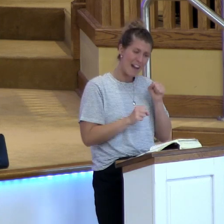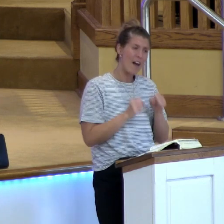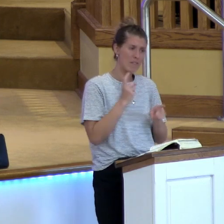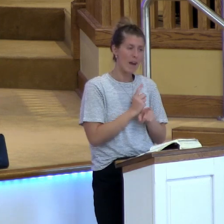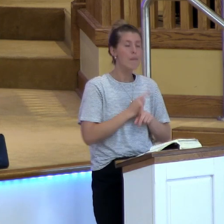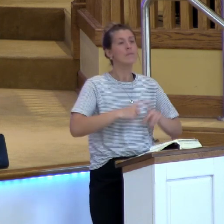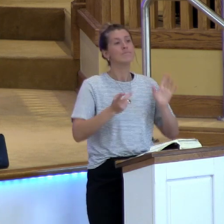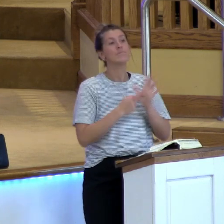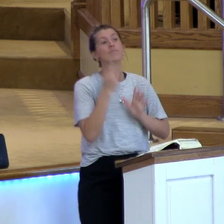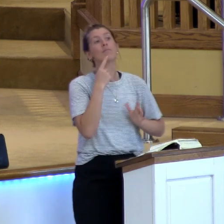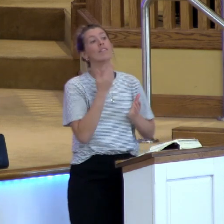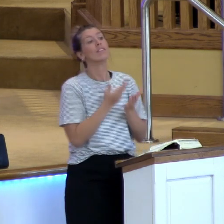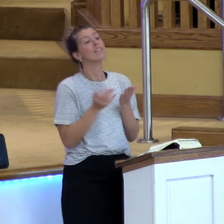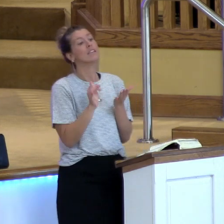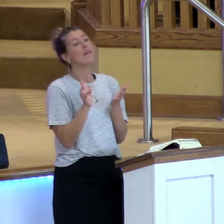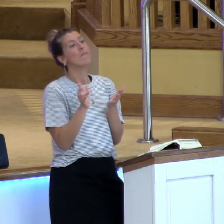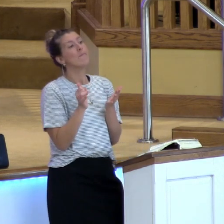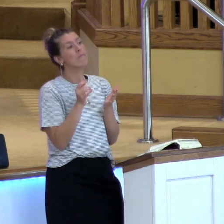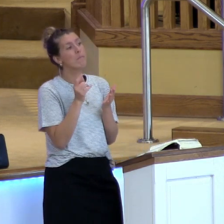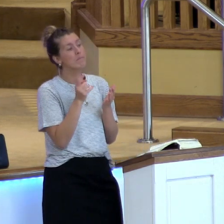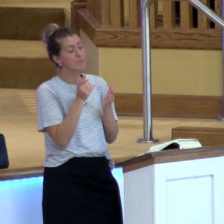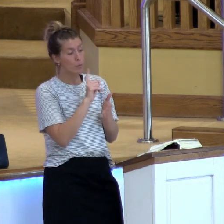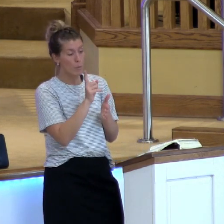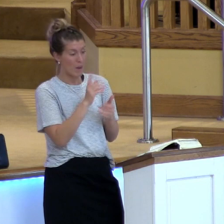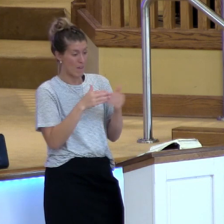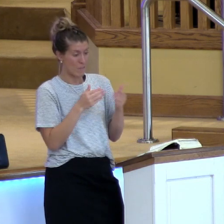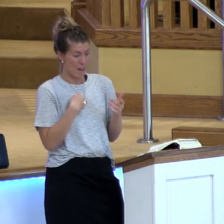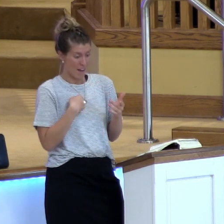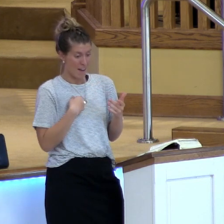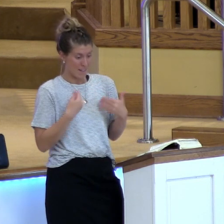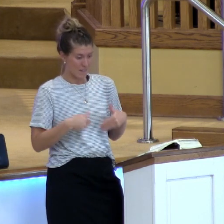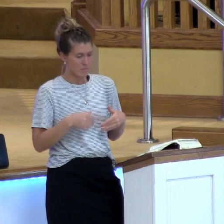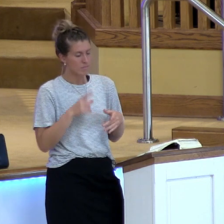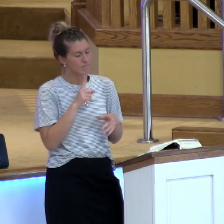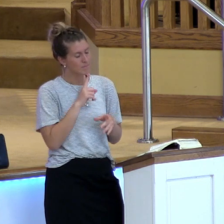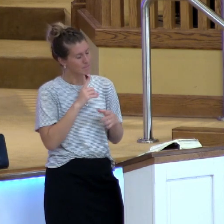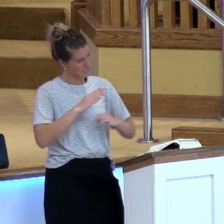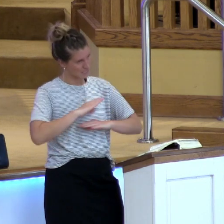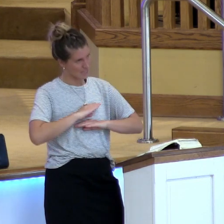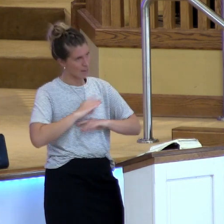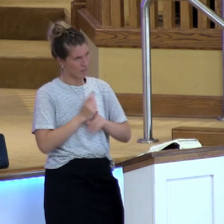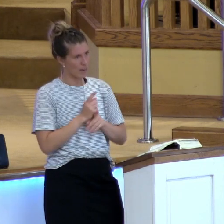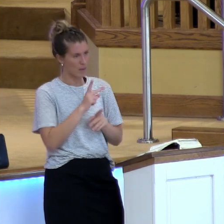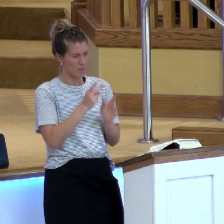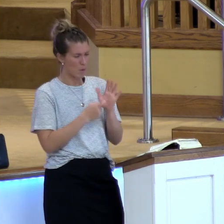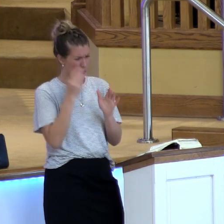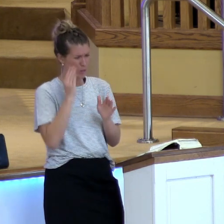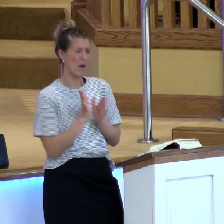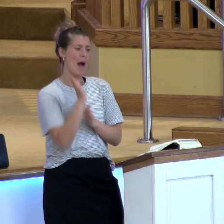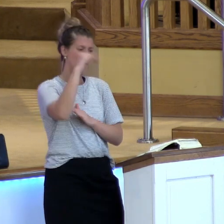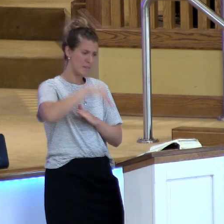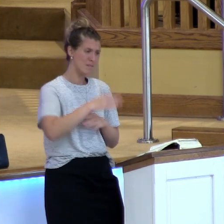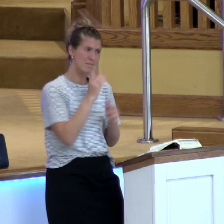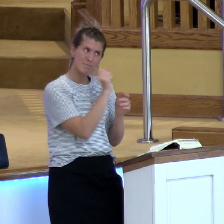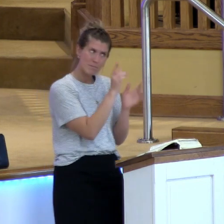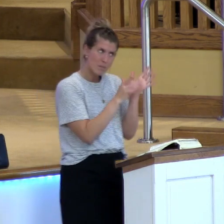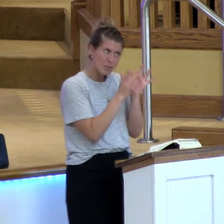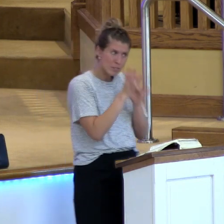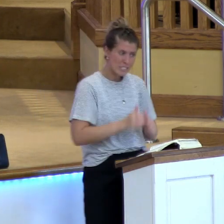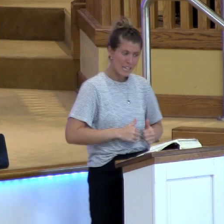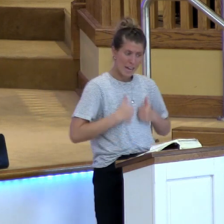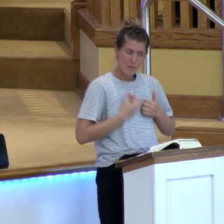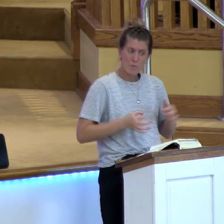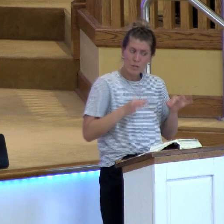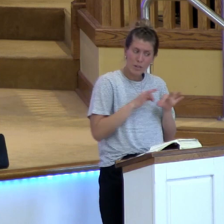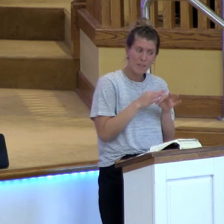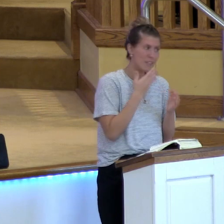But Paul had to say things like this. And whatsoever state I am, therewith to be content. Paul knew what it was like to be up and down. Paul, was your Christian life worth it? Was it up and down? Was